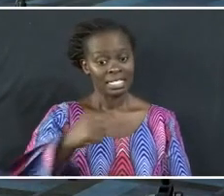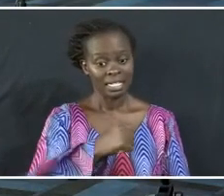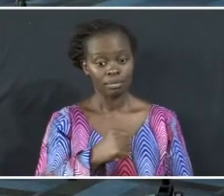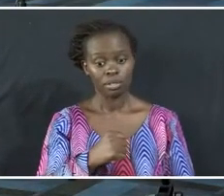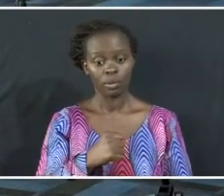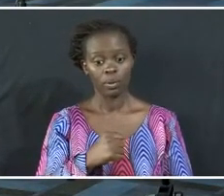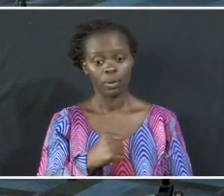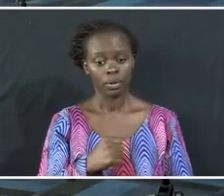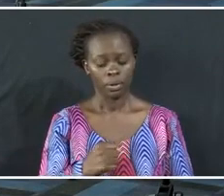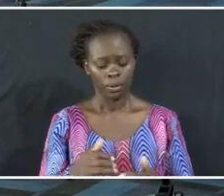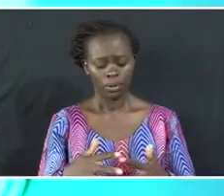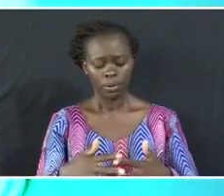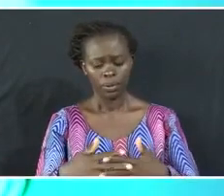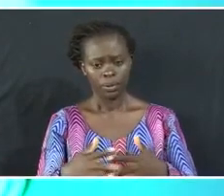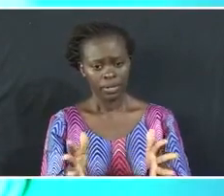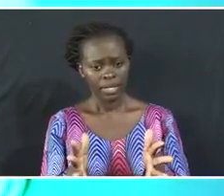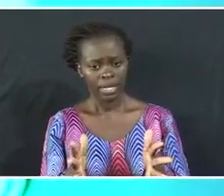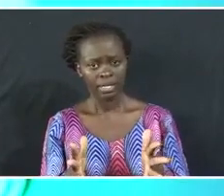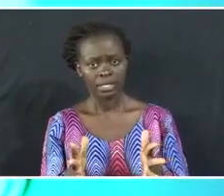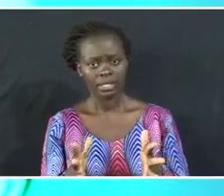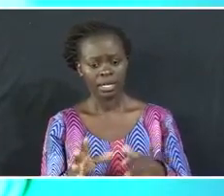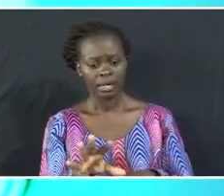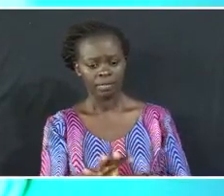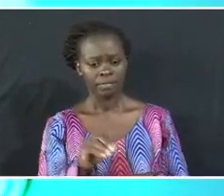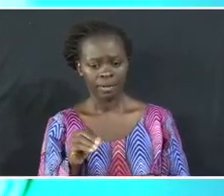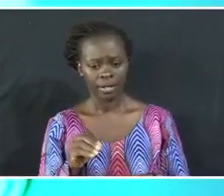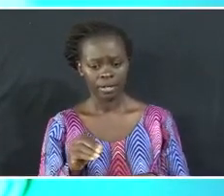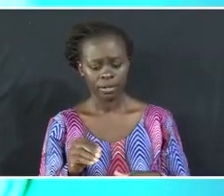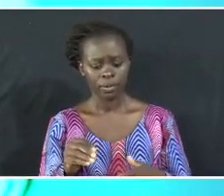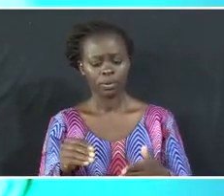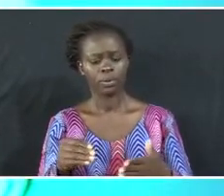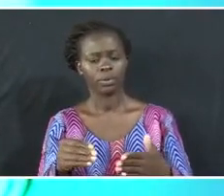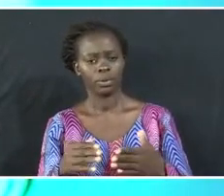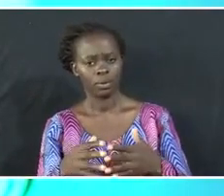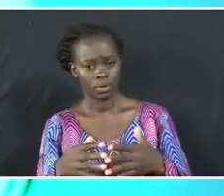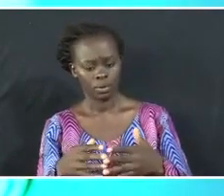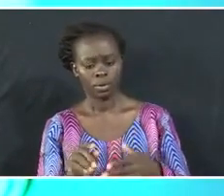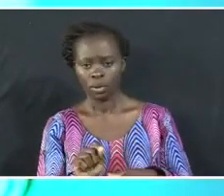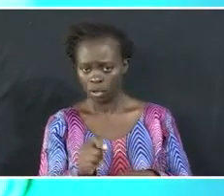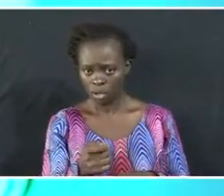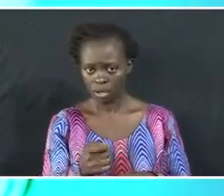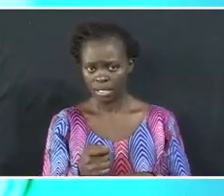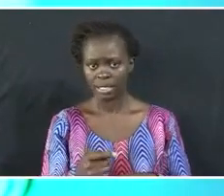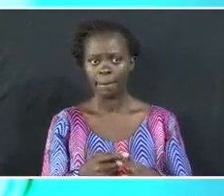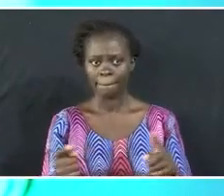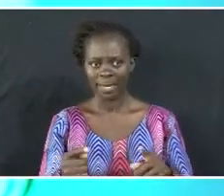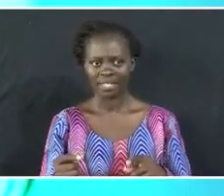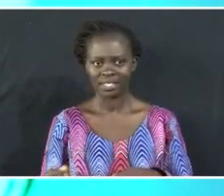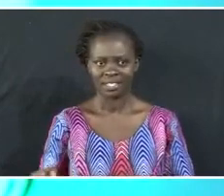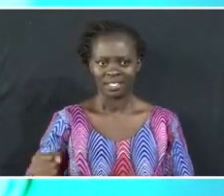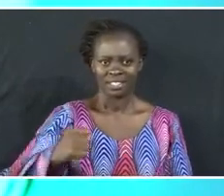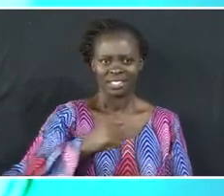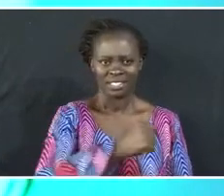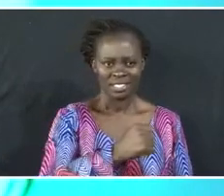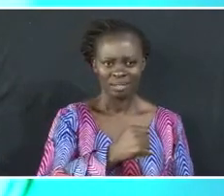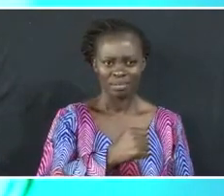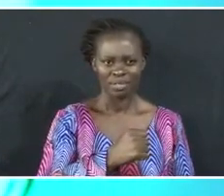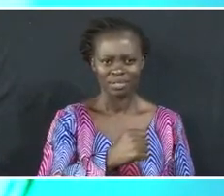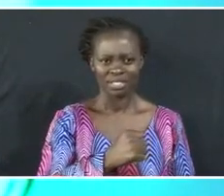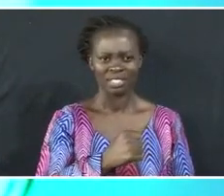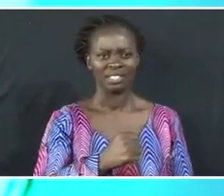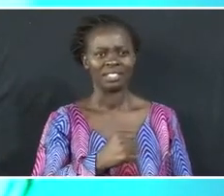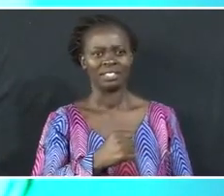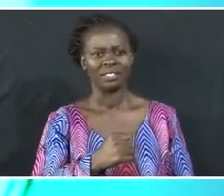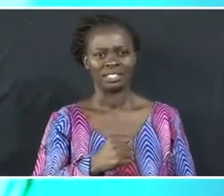Then Samson grabbed the huge wooden doors, lifted them right out of the ground, and walked away.